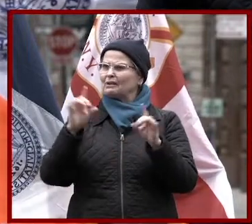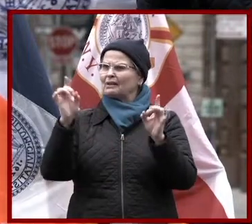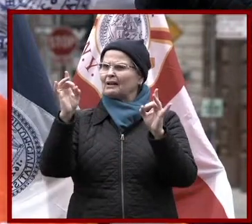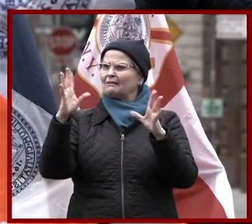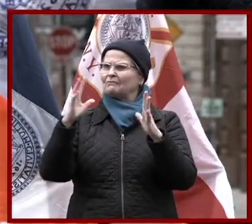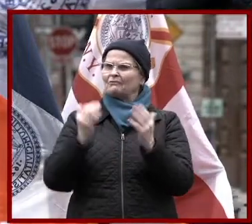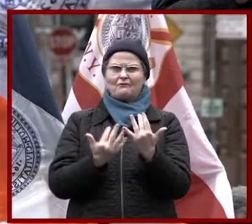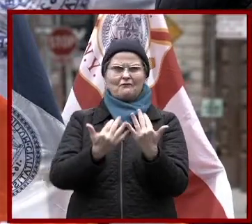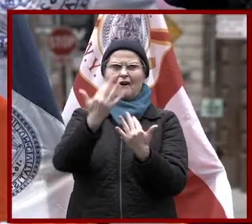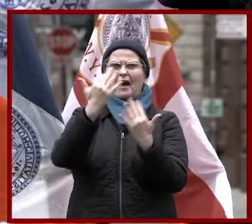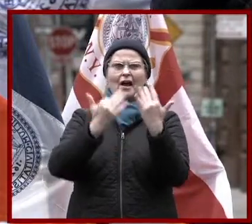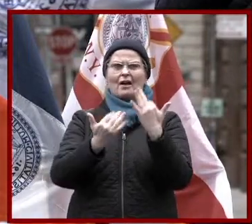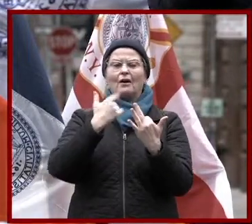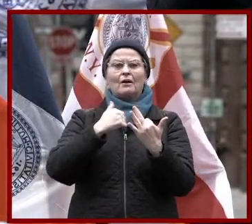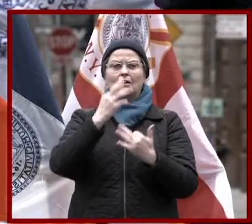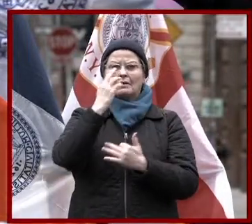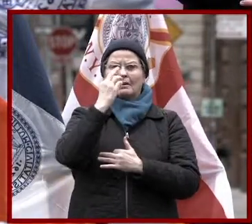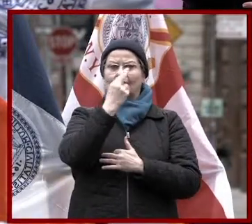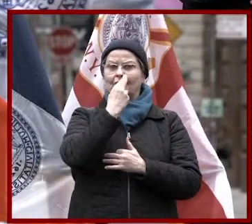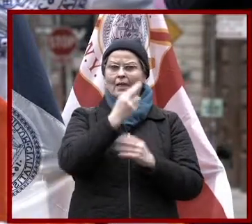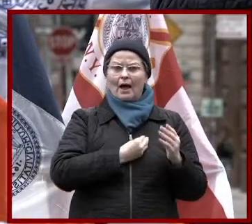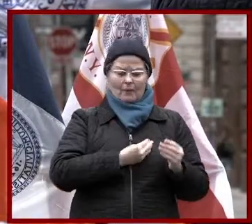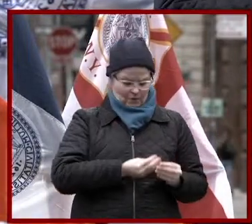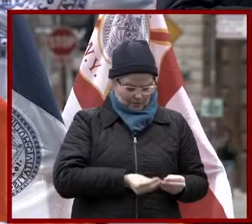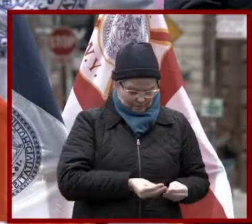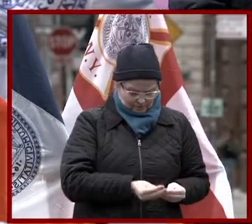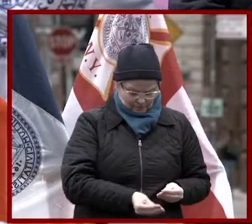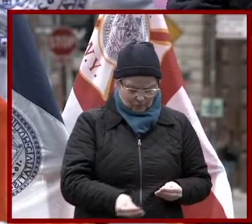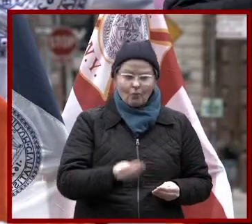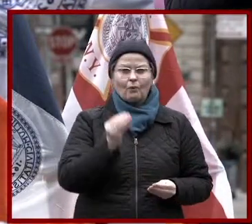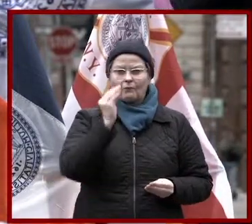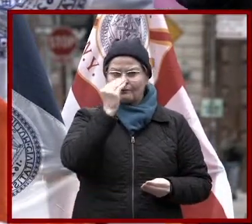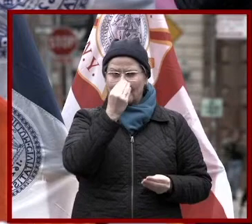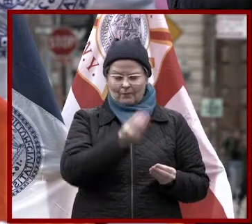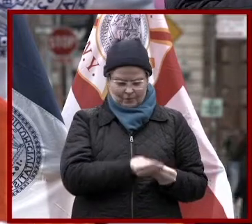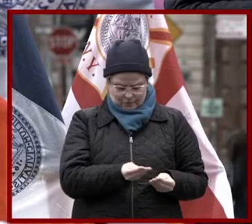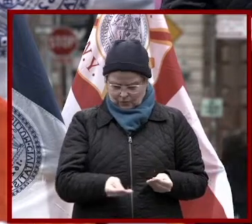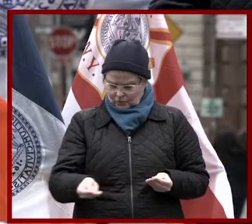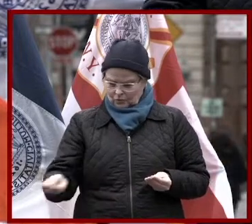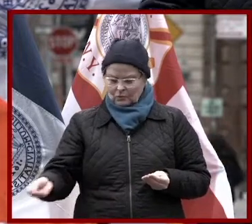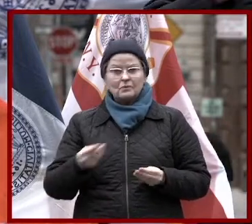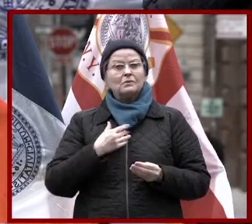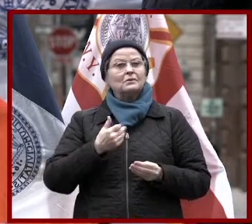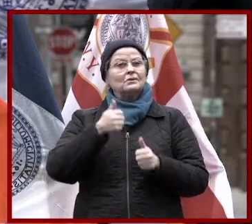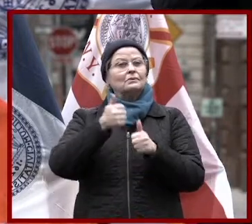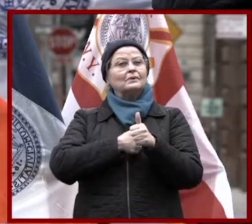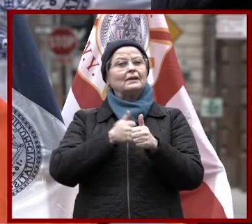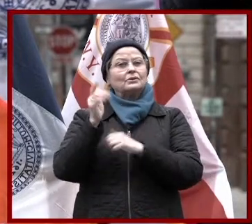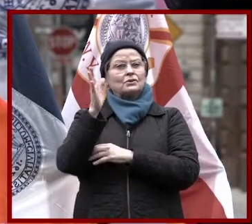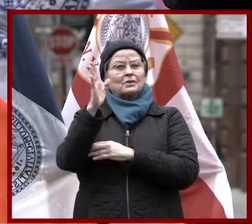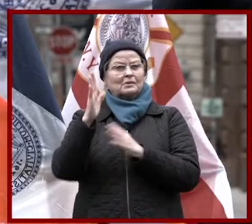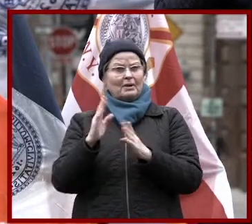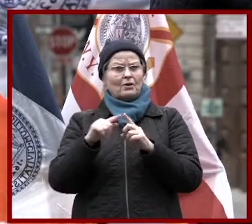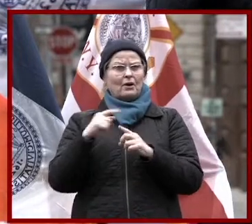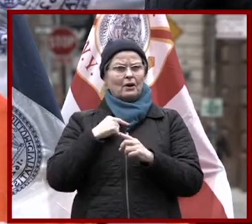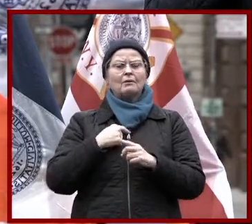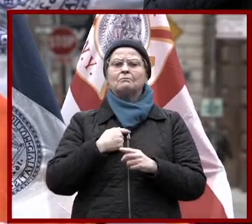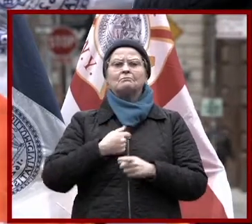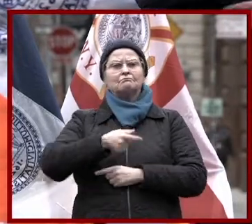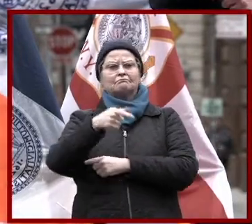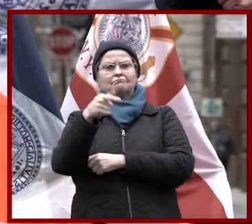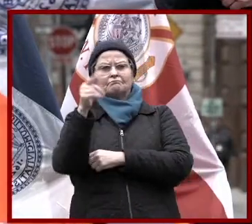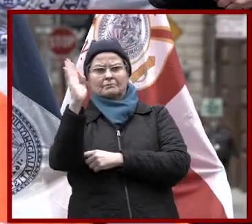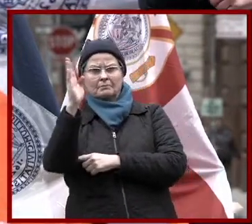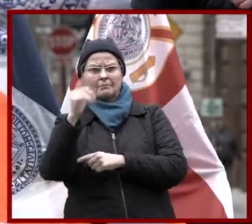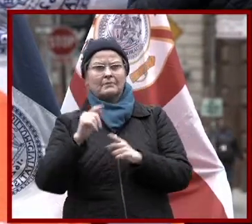event. We have a number of speakers today, and after they speak, each one of them will lay a flower at this site and